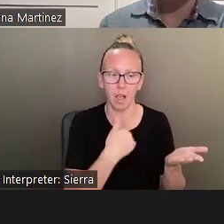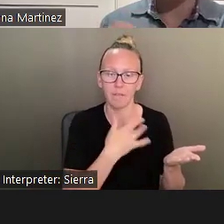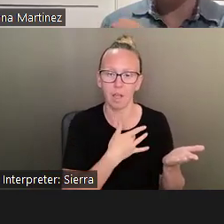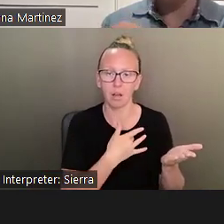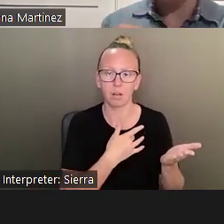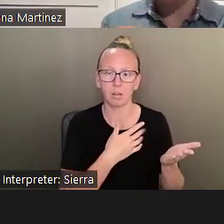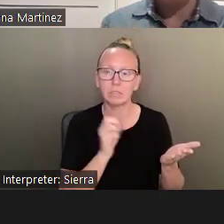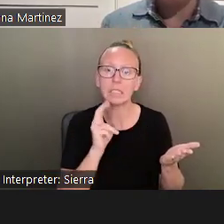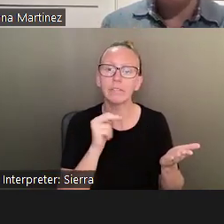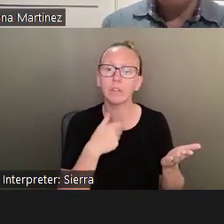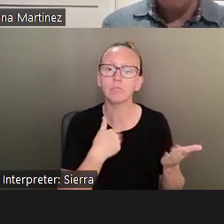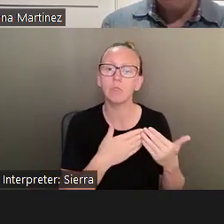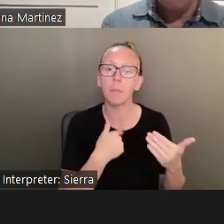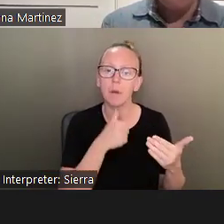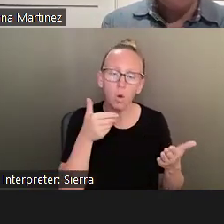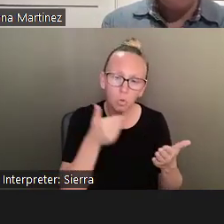to articulate.